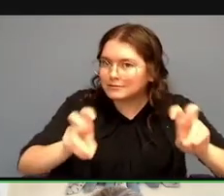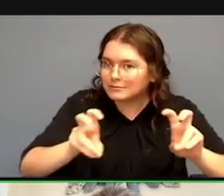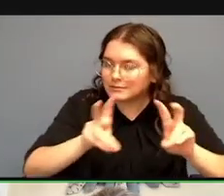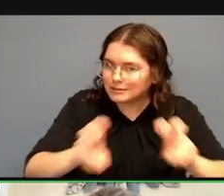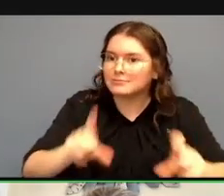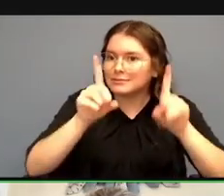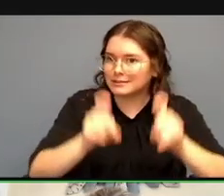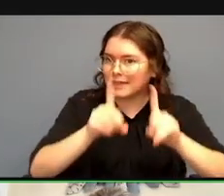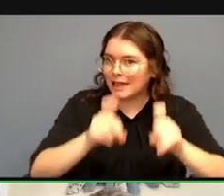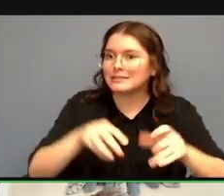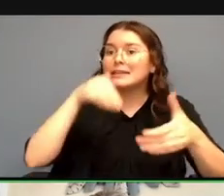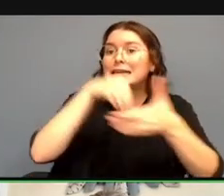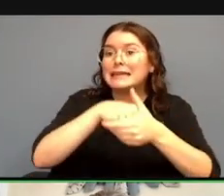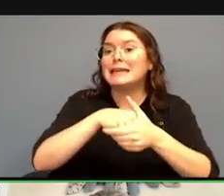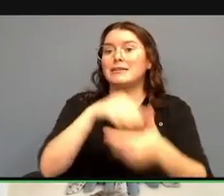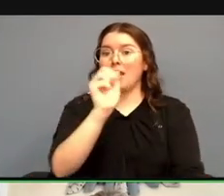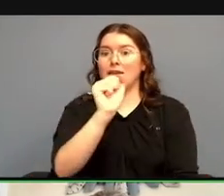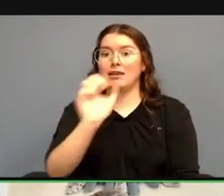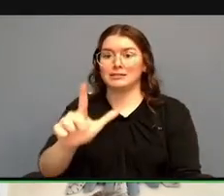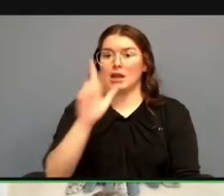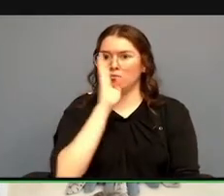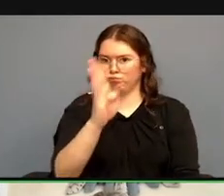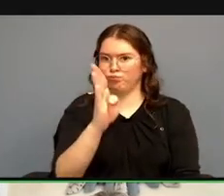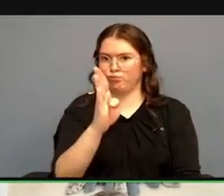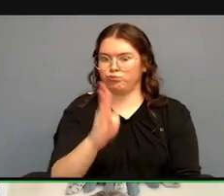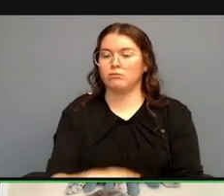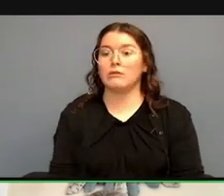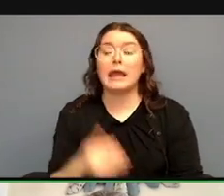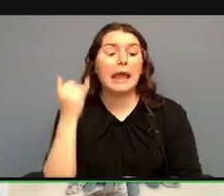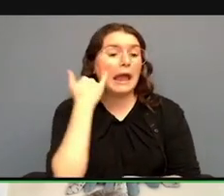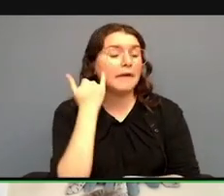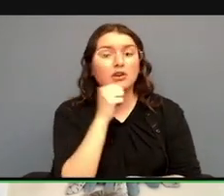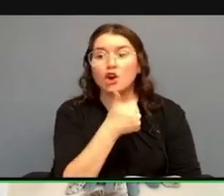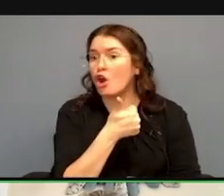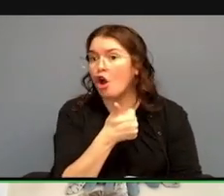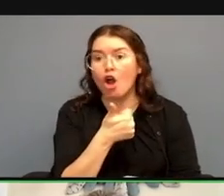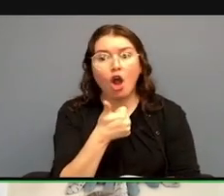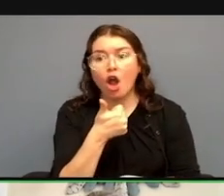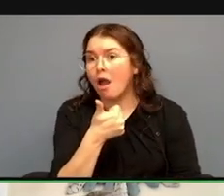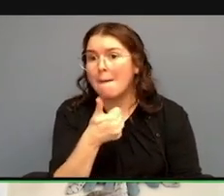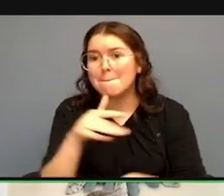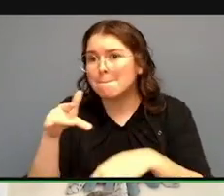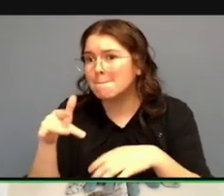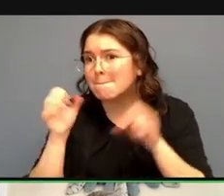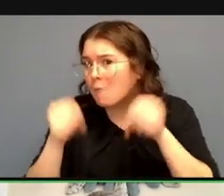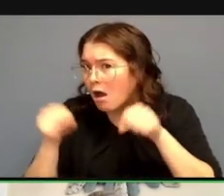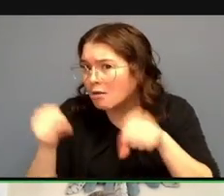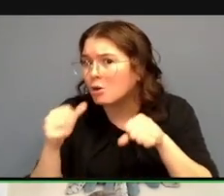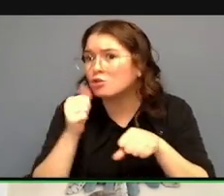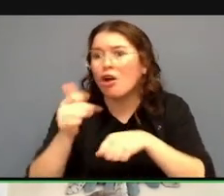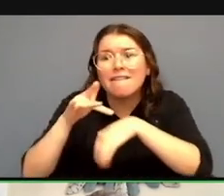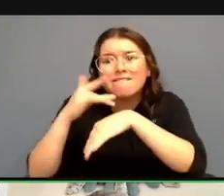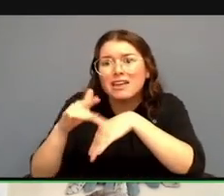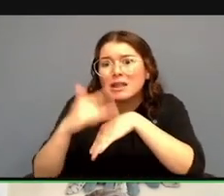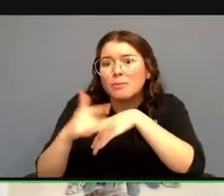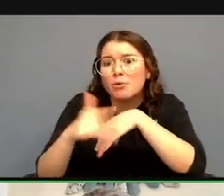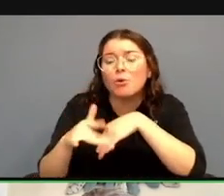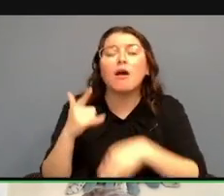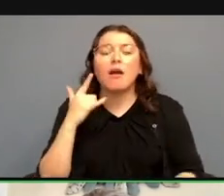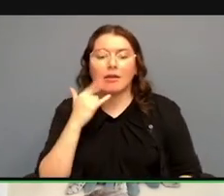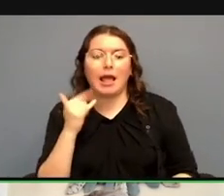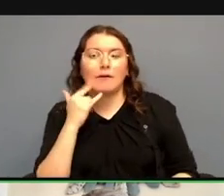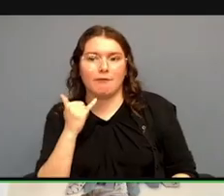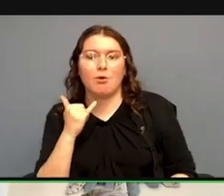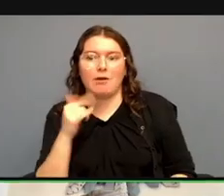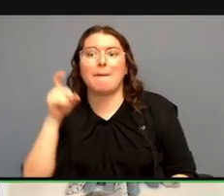Sign Language directly. If that's not an option, California regulations do require